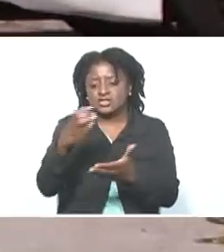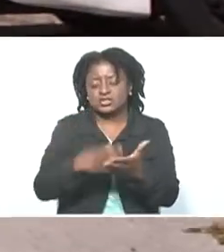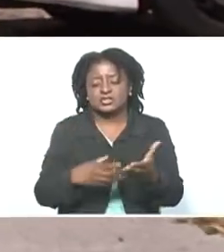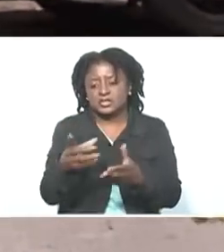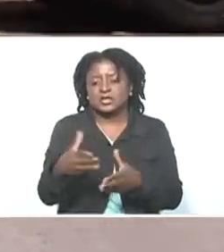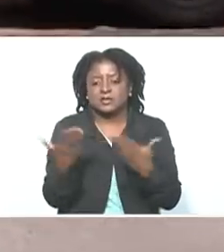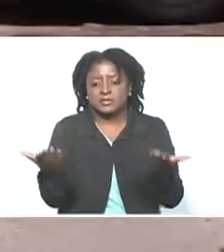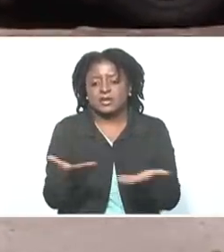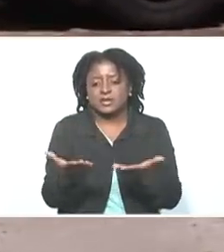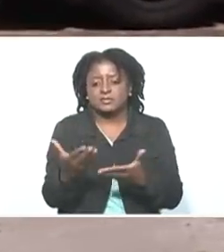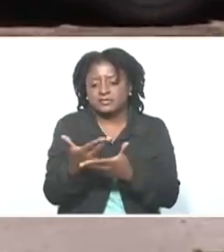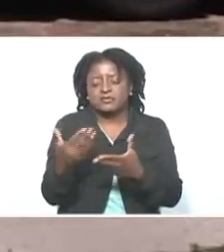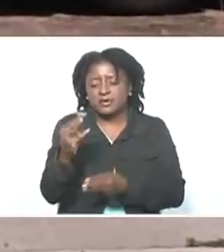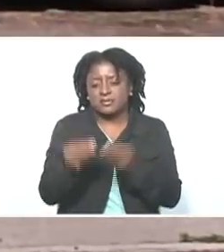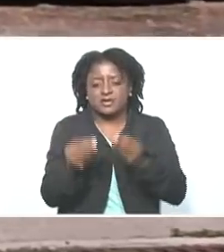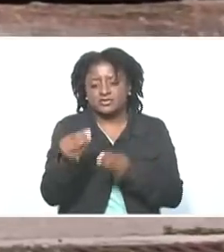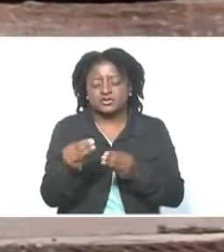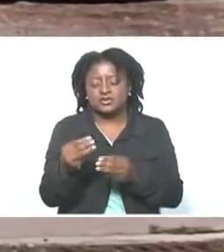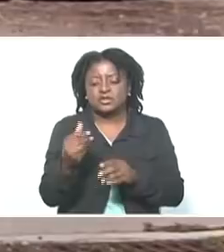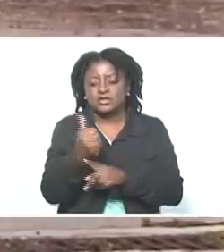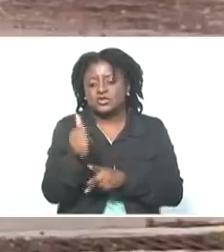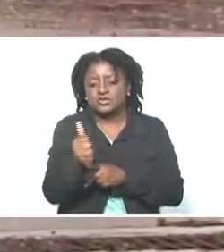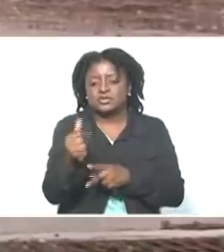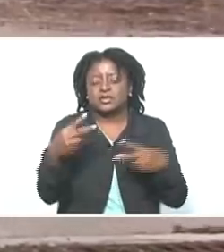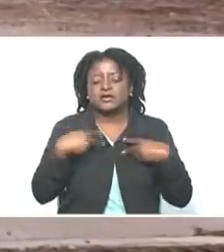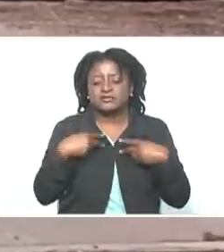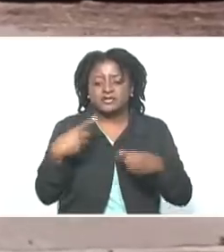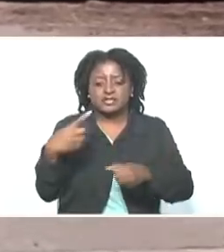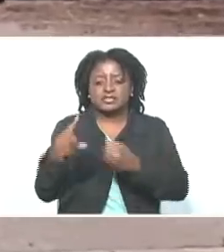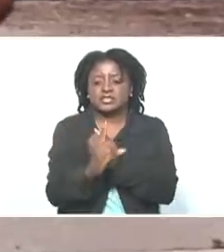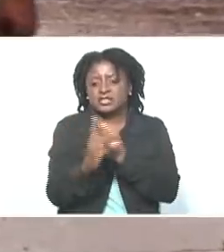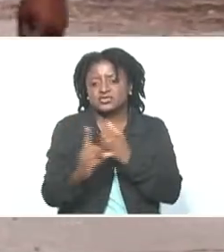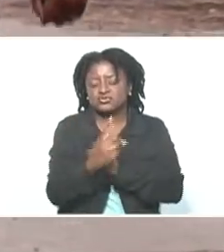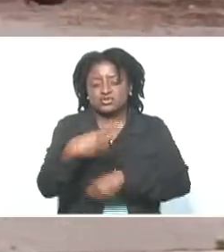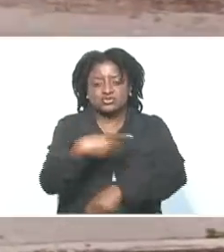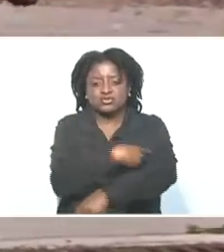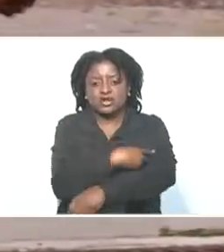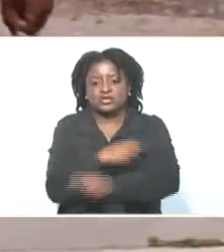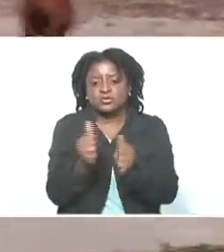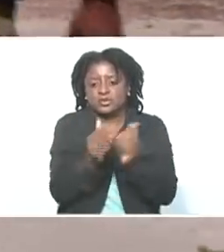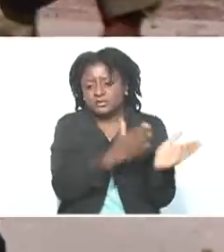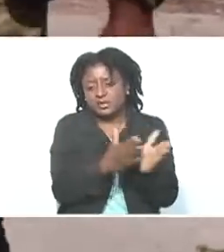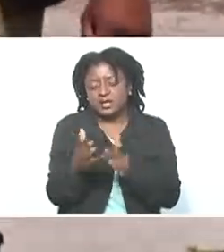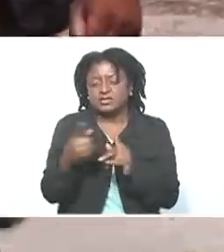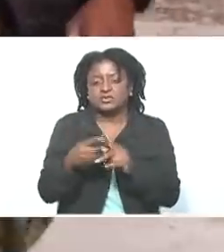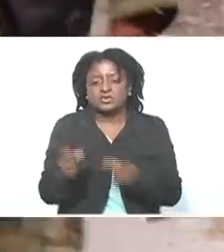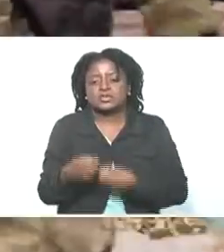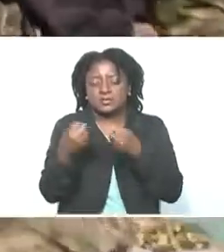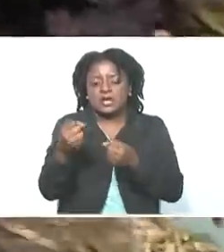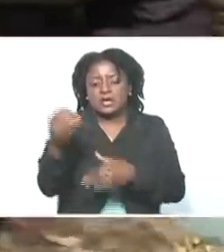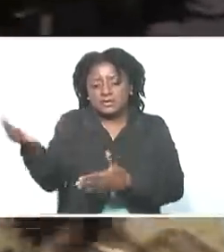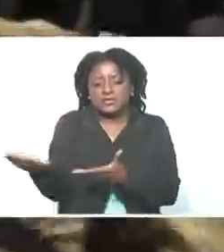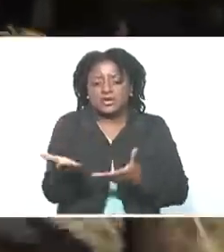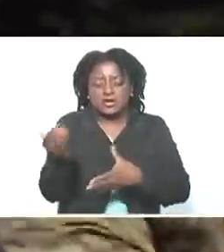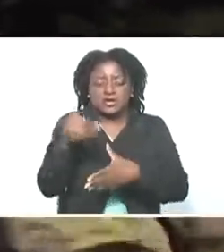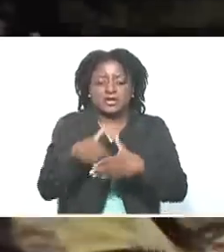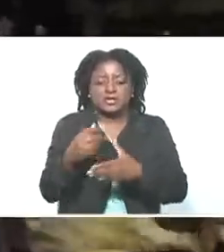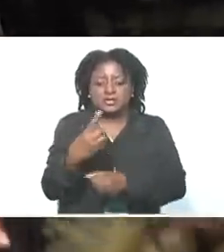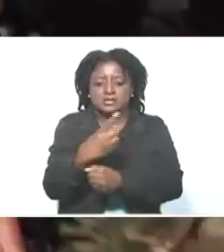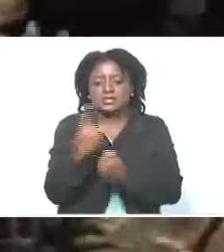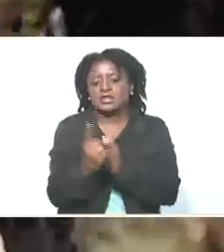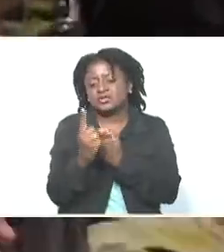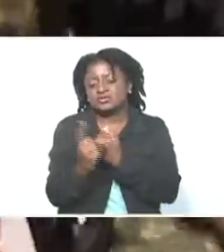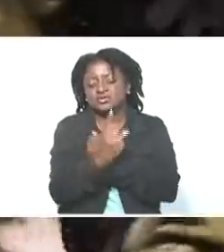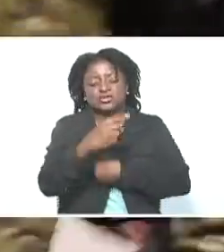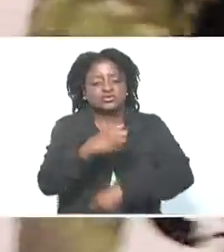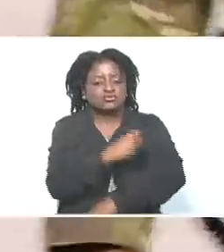Sabusula Swain, accused of possession of dangerous drugs with the intent to supply, importation of dangerous drugs, conspiracy to